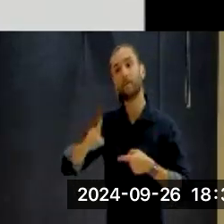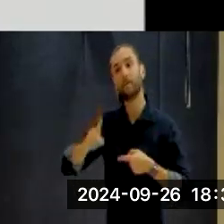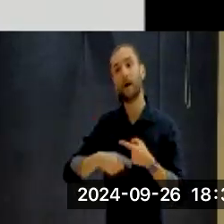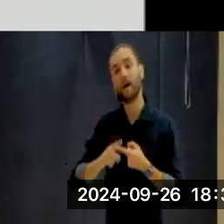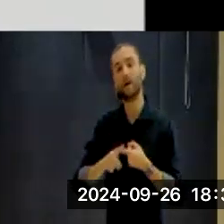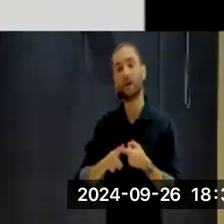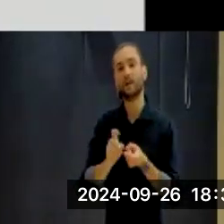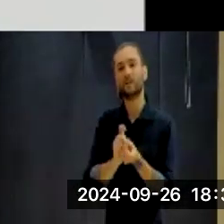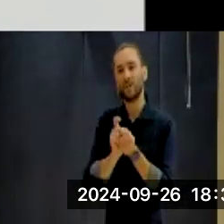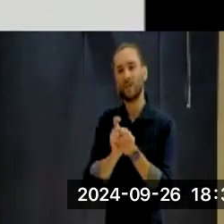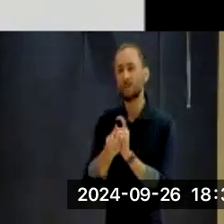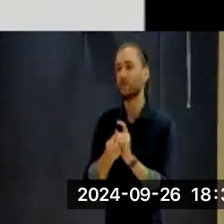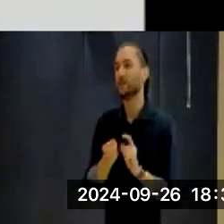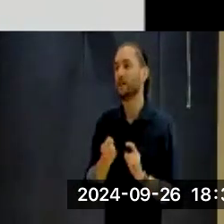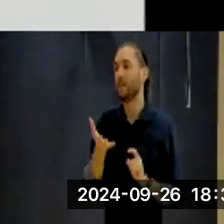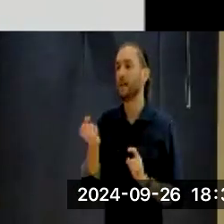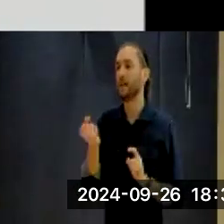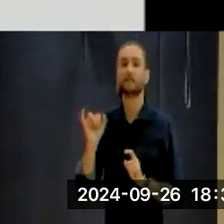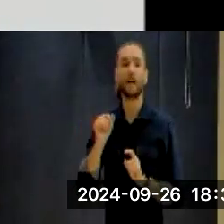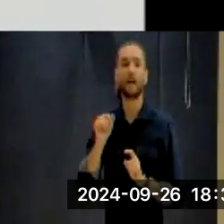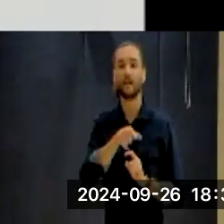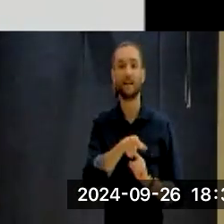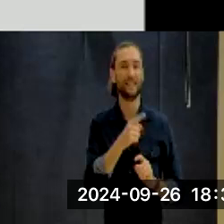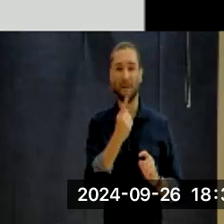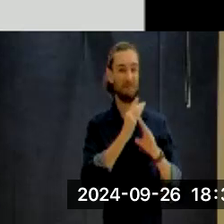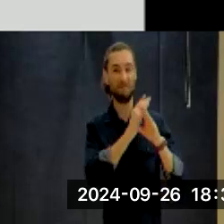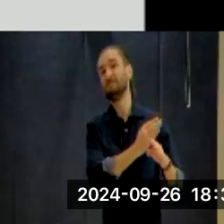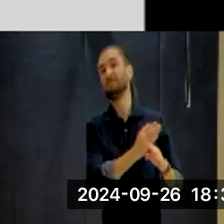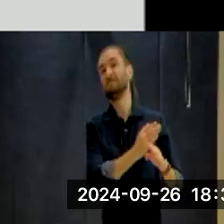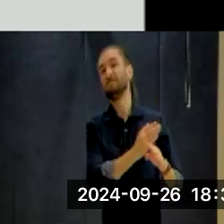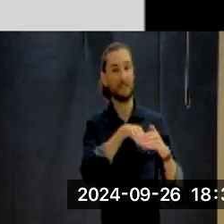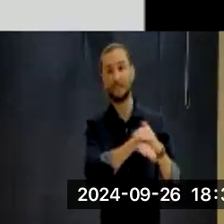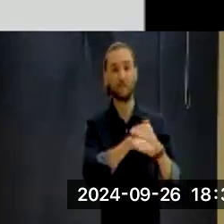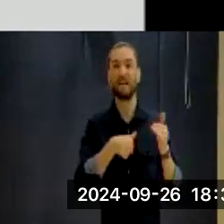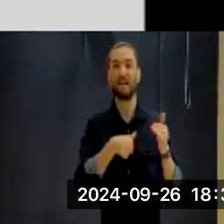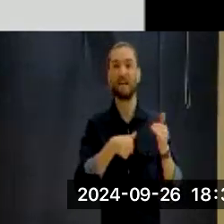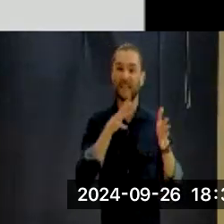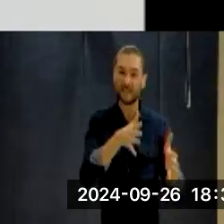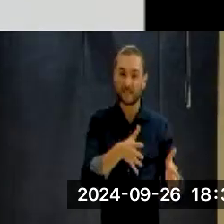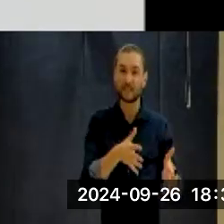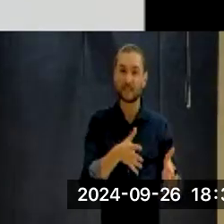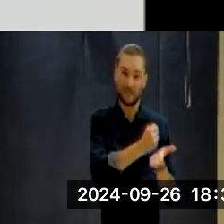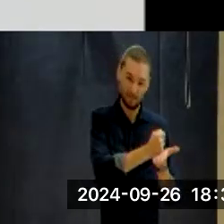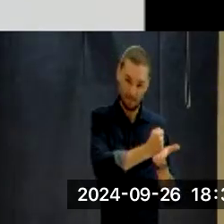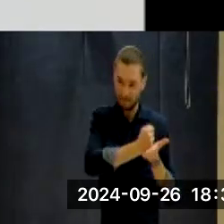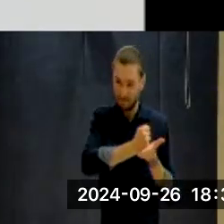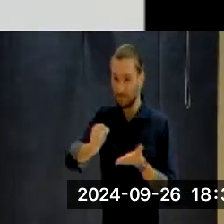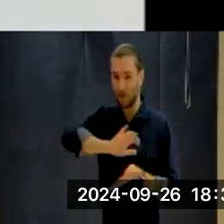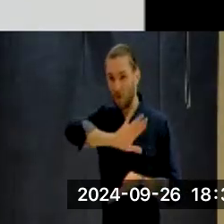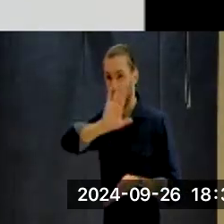changing things. Like, I hate inaccessibility. I want it stamped out all over the